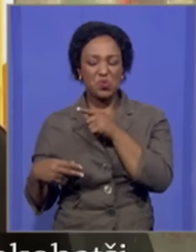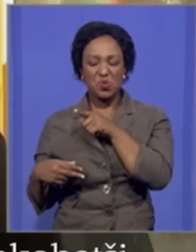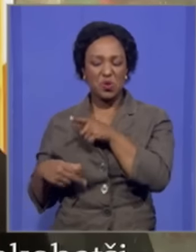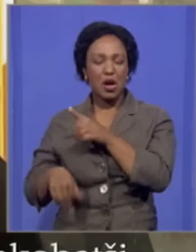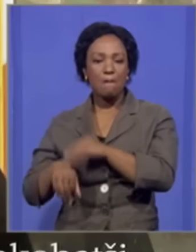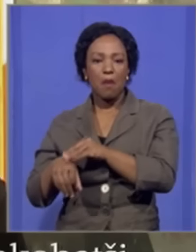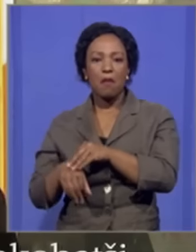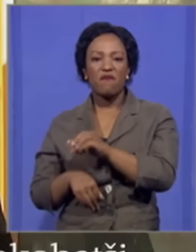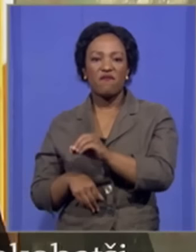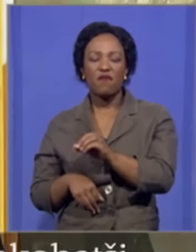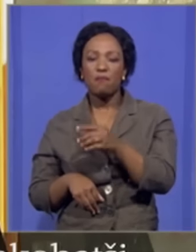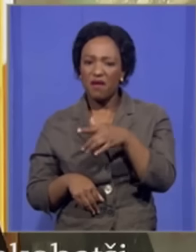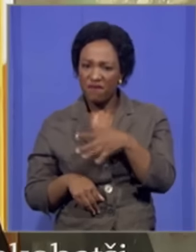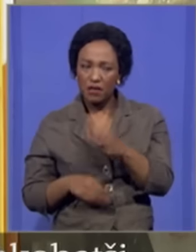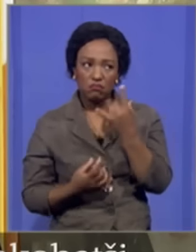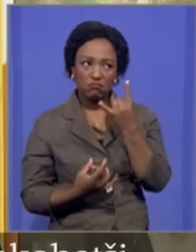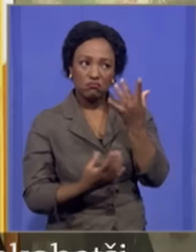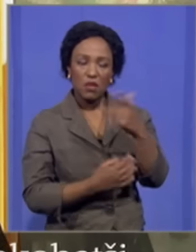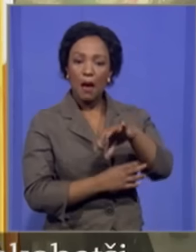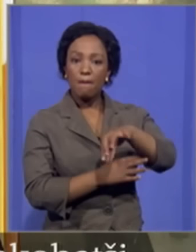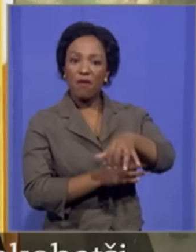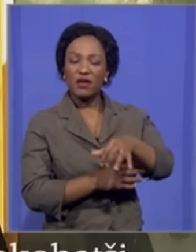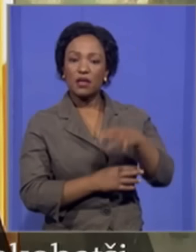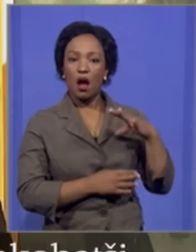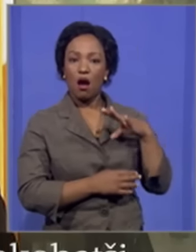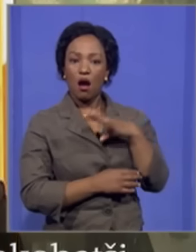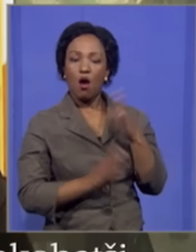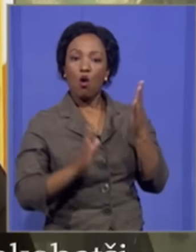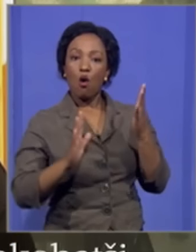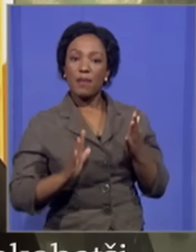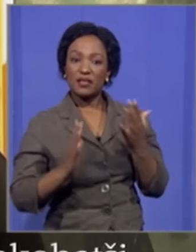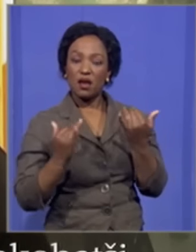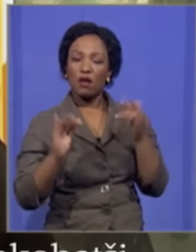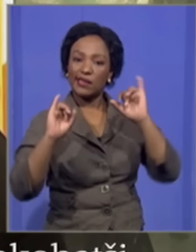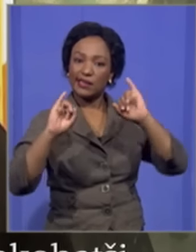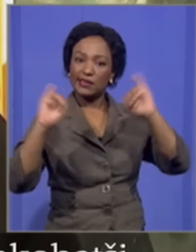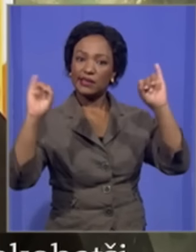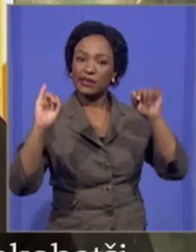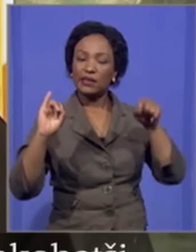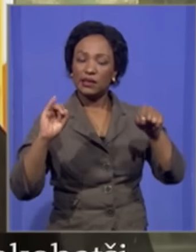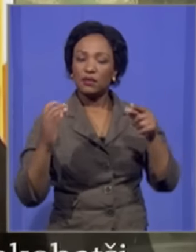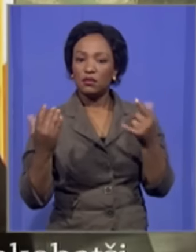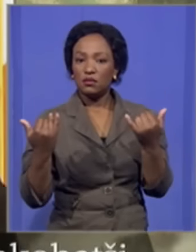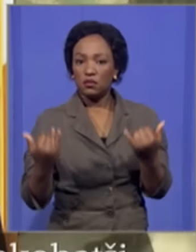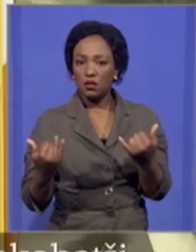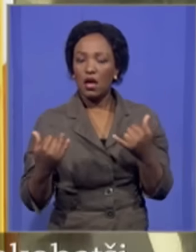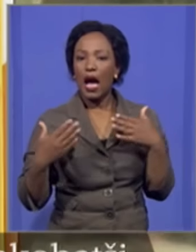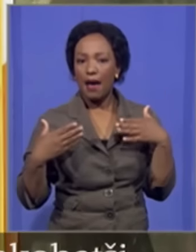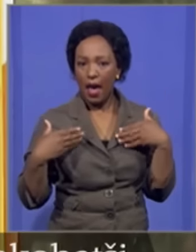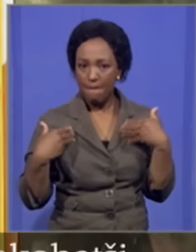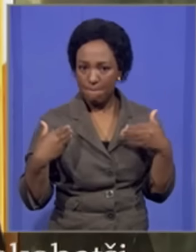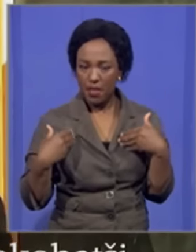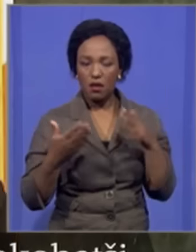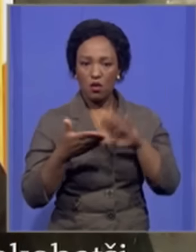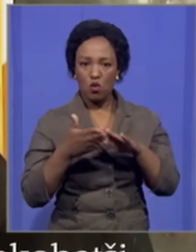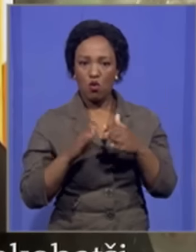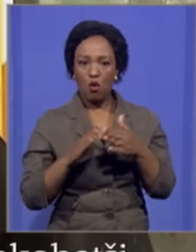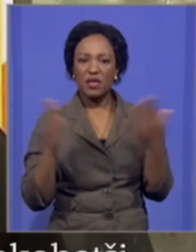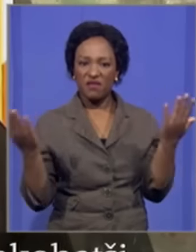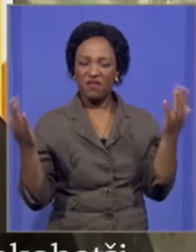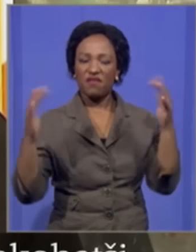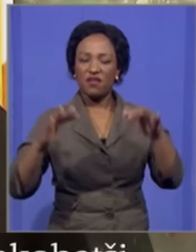commissioner empa the way ke bonang e se e le serious ka teng kapa e se le sehlohlolong ka teng ke thabile ba e raisitse hape minister